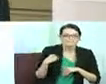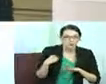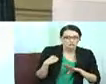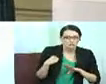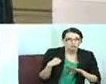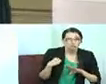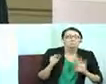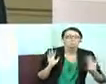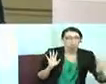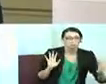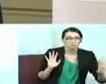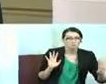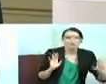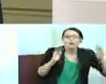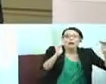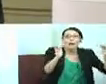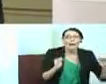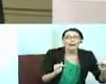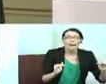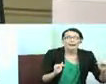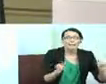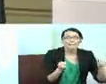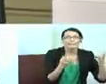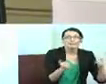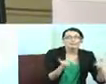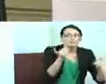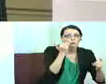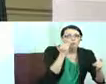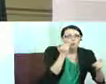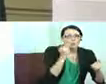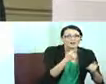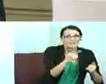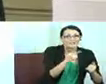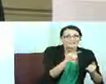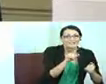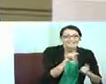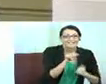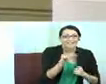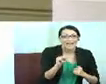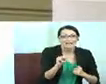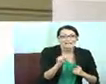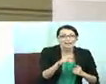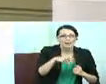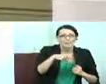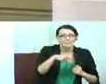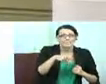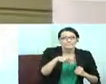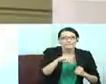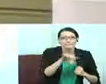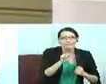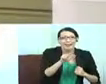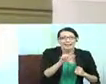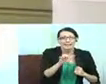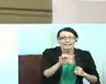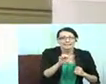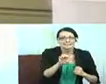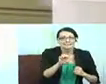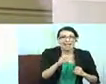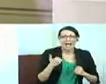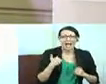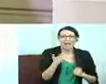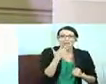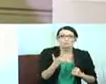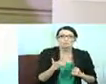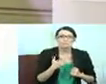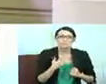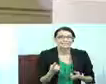Many of you know Glenn Payne, a longtime member of our church. He has a birthday coming